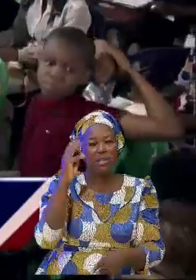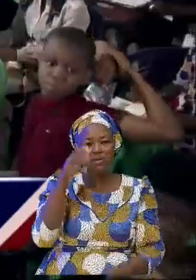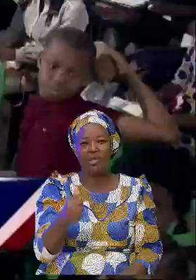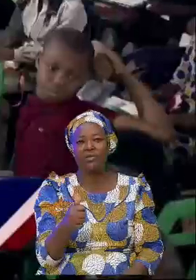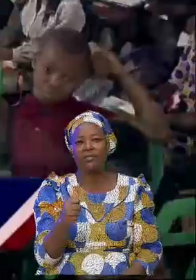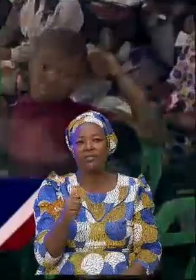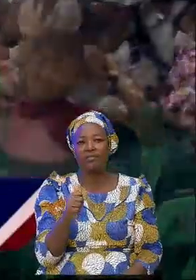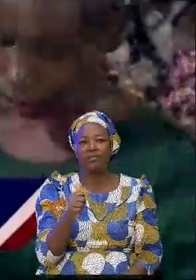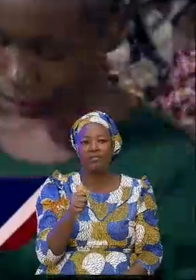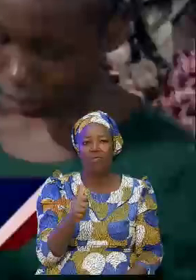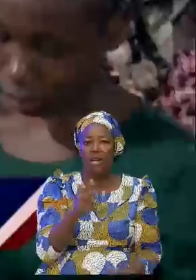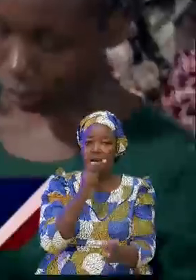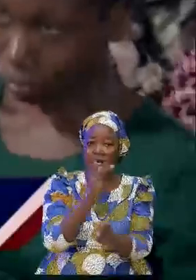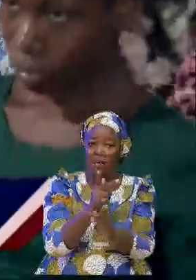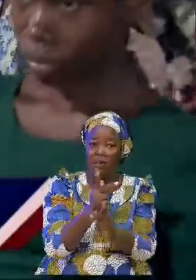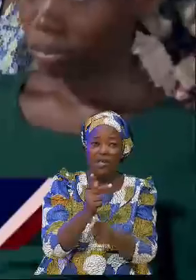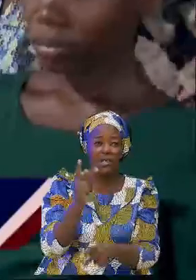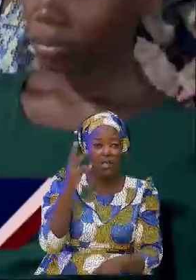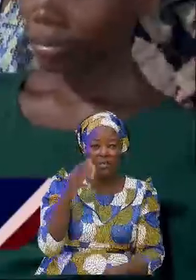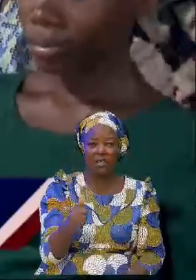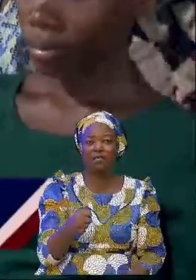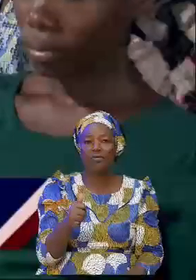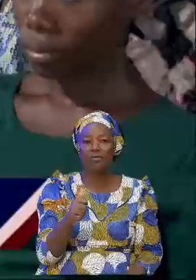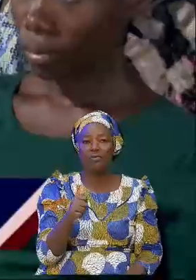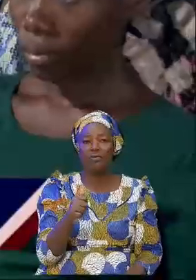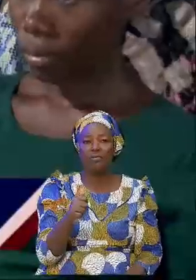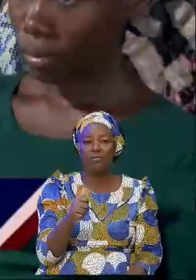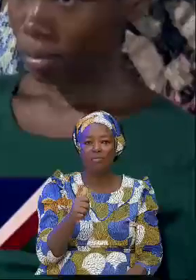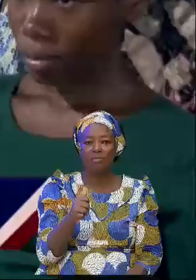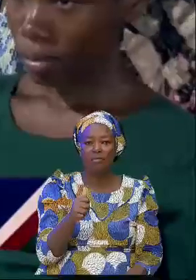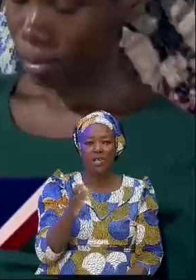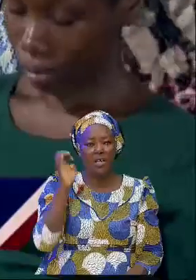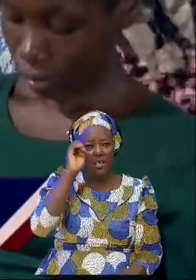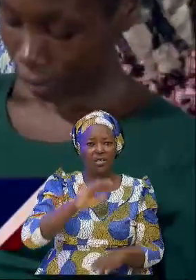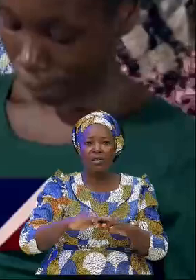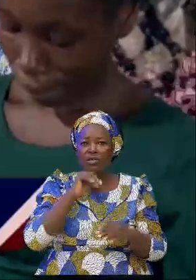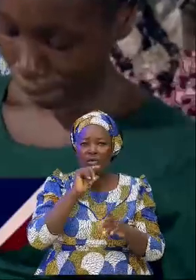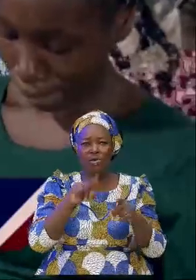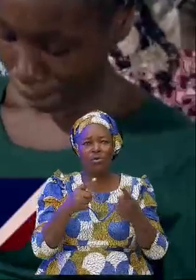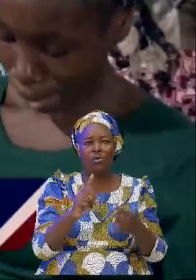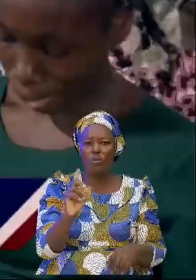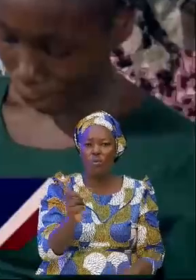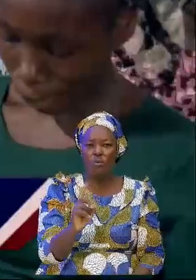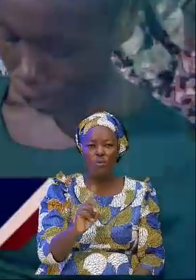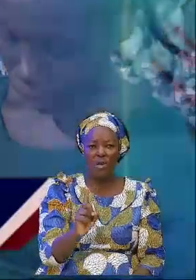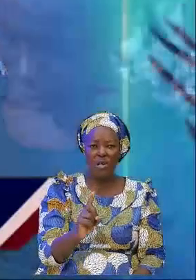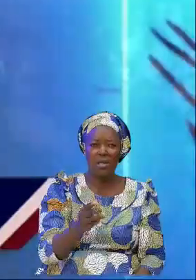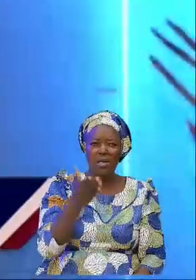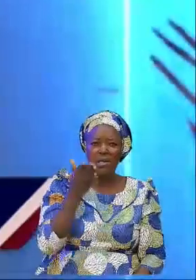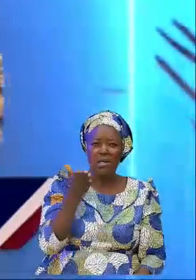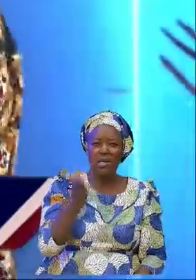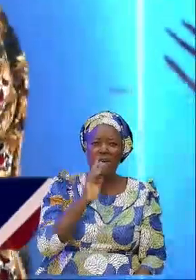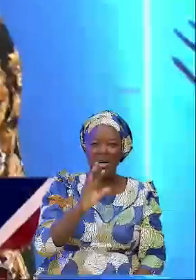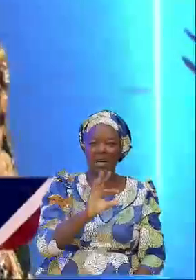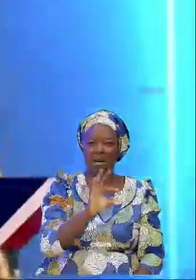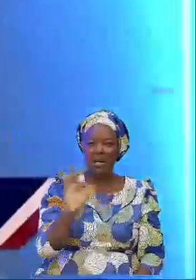is begotten of God keepeth himself. Keepeth himself. It doesn't